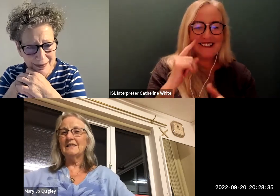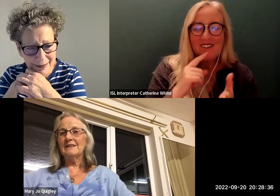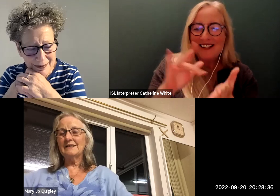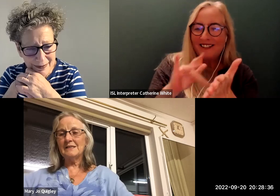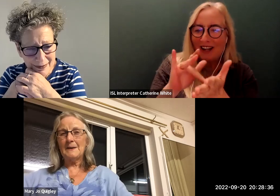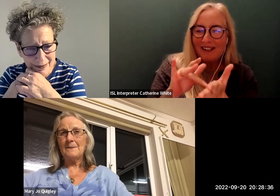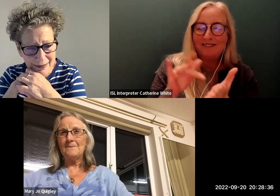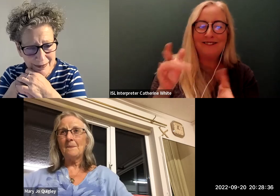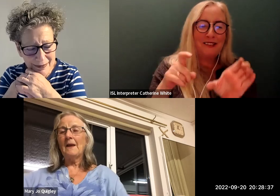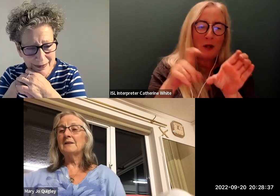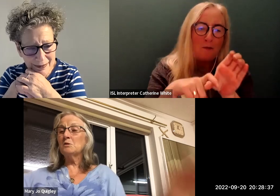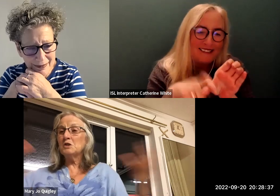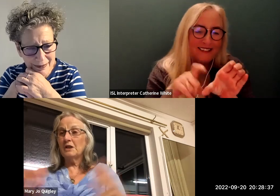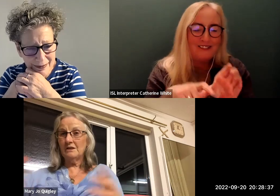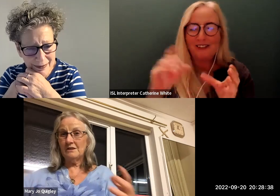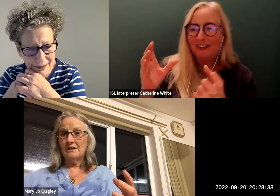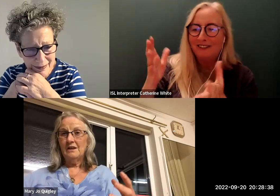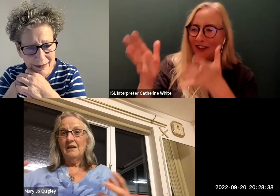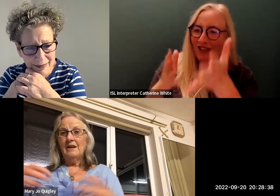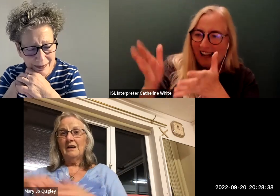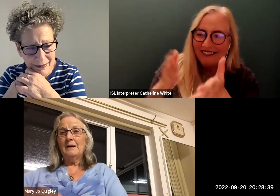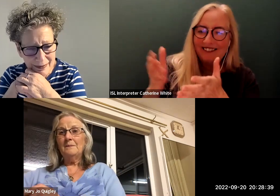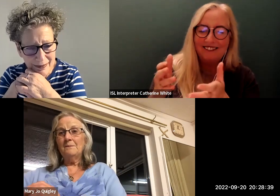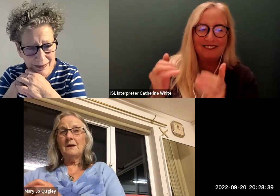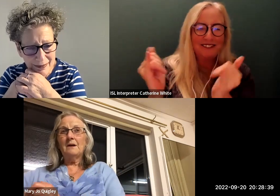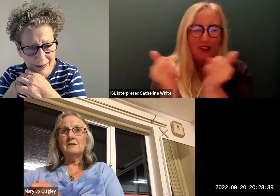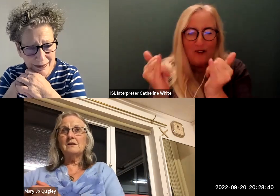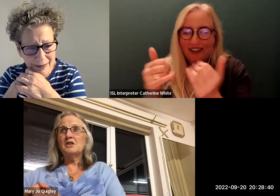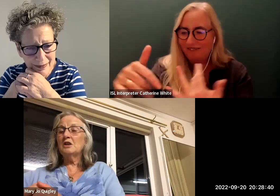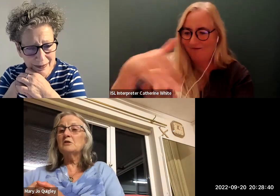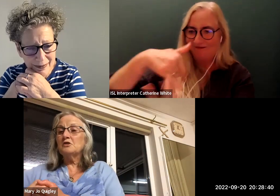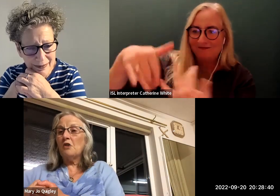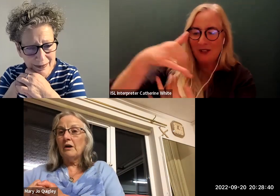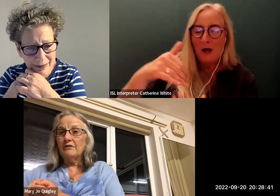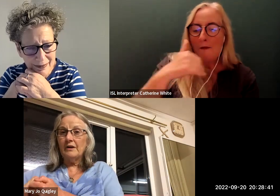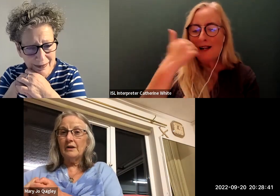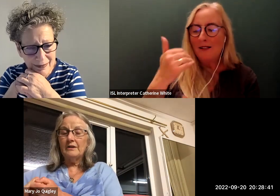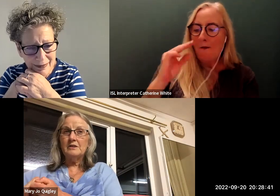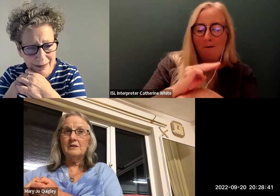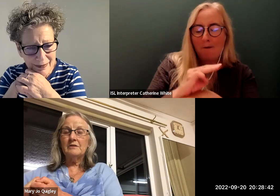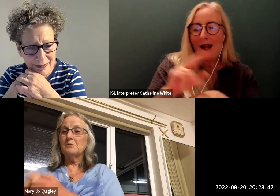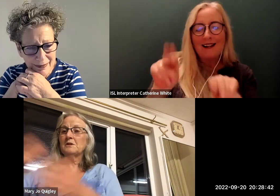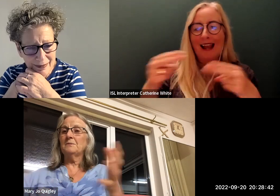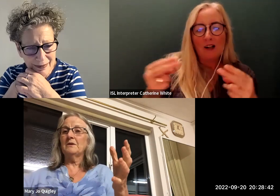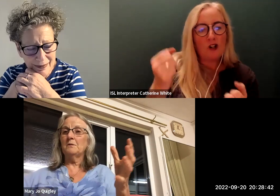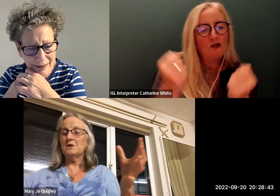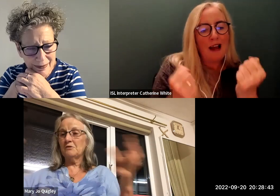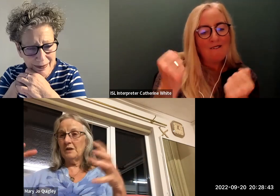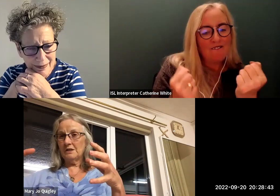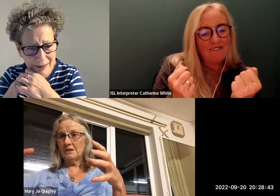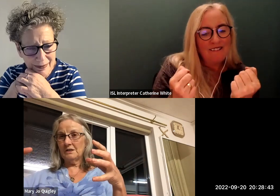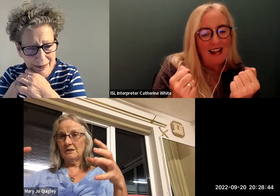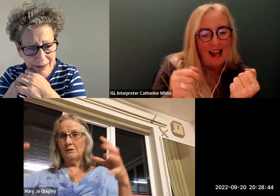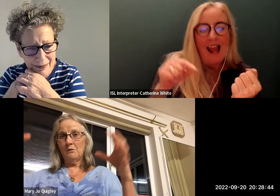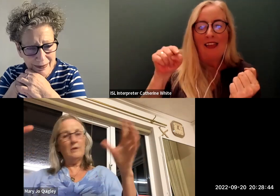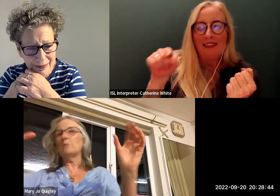tea and socialize, because she couldn't drive. And this was something that was